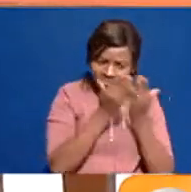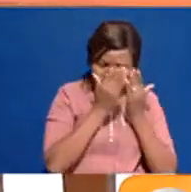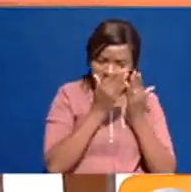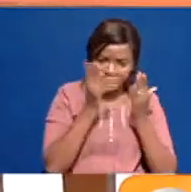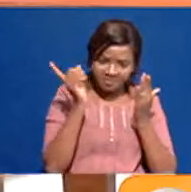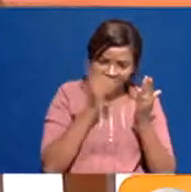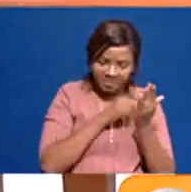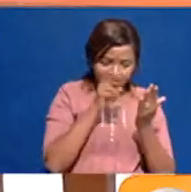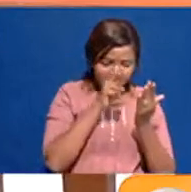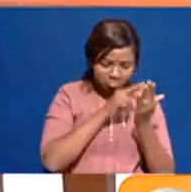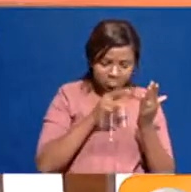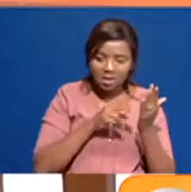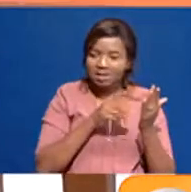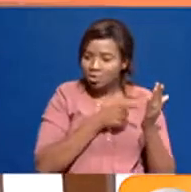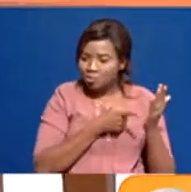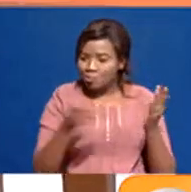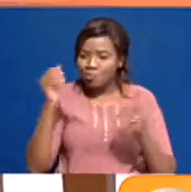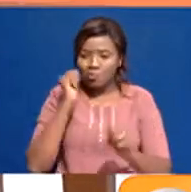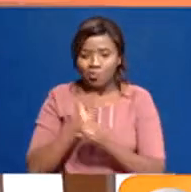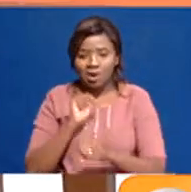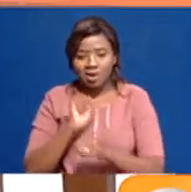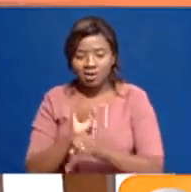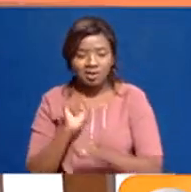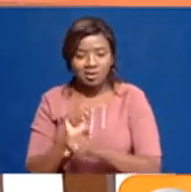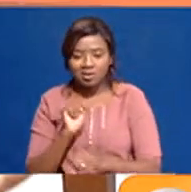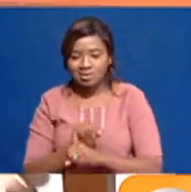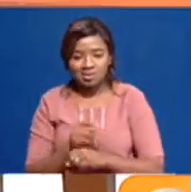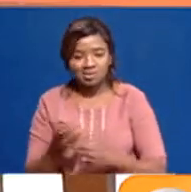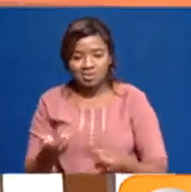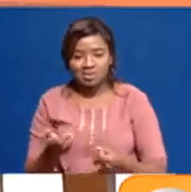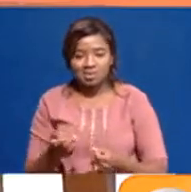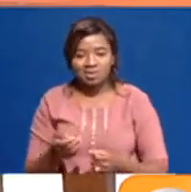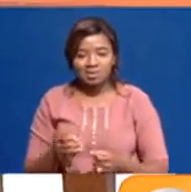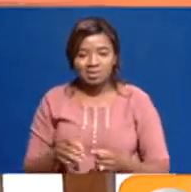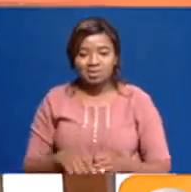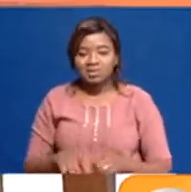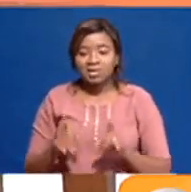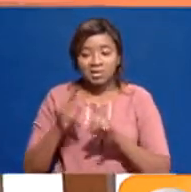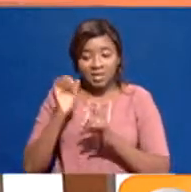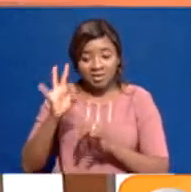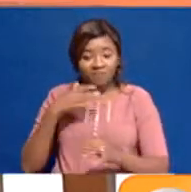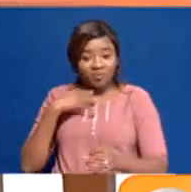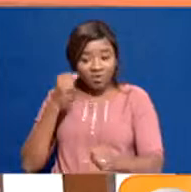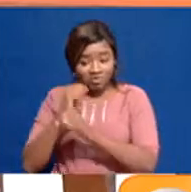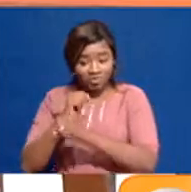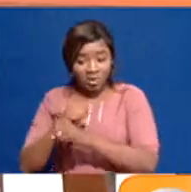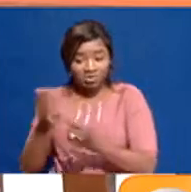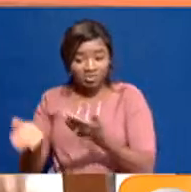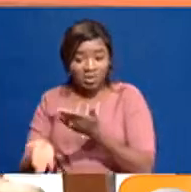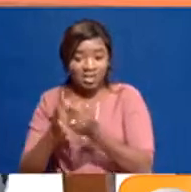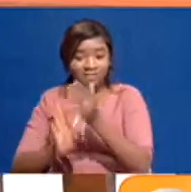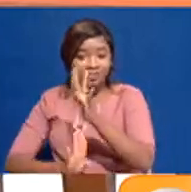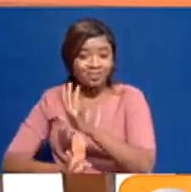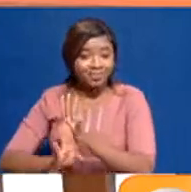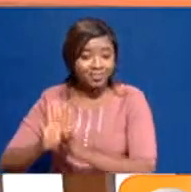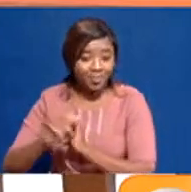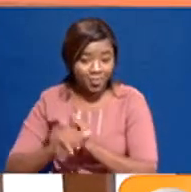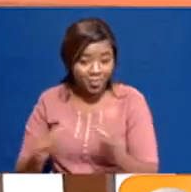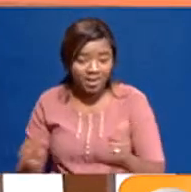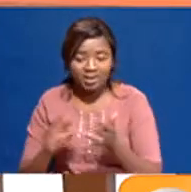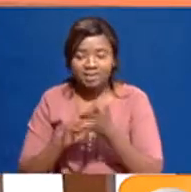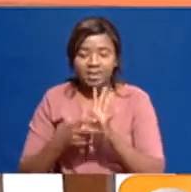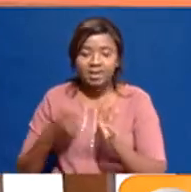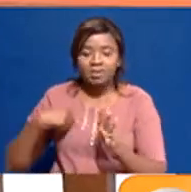so, we'll need quite a bit of capital. We need quite a bit of unity. We need quite a bit of advanced